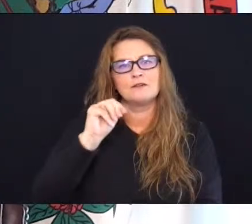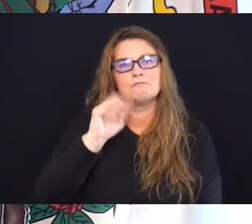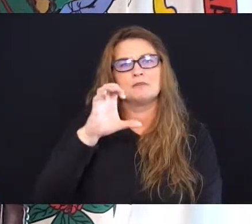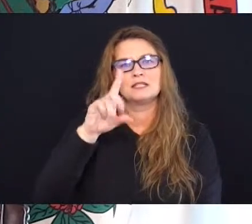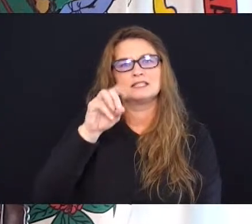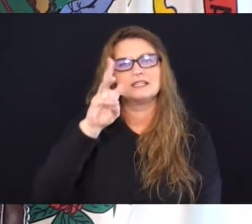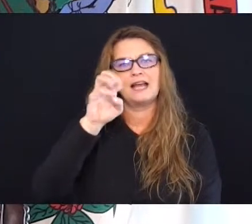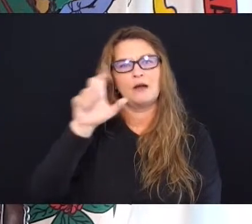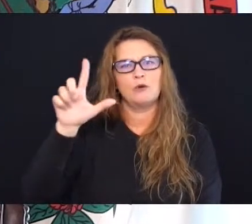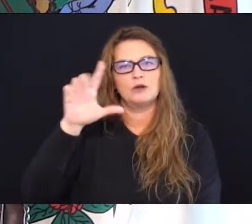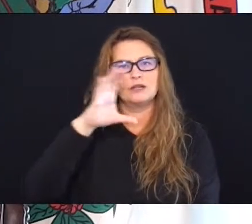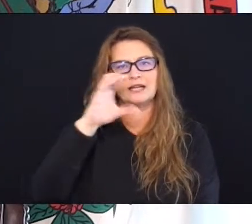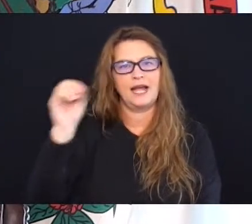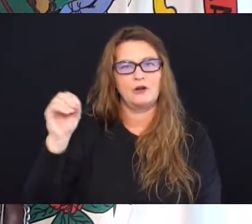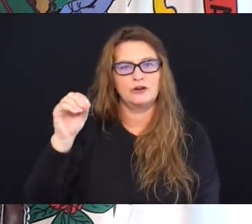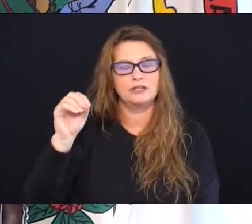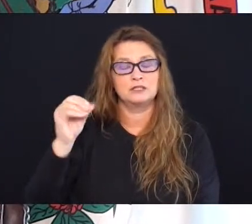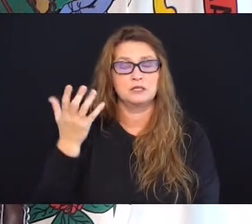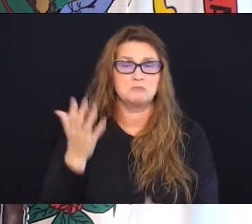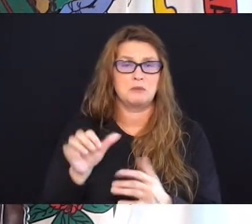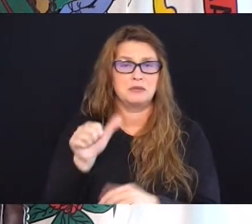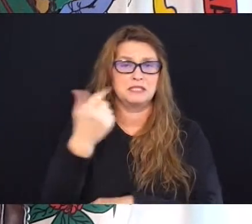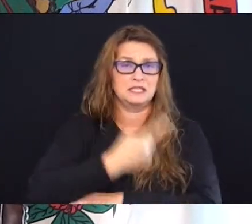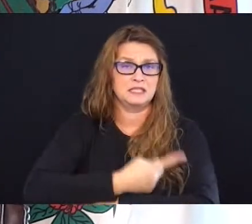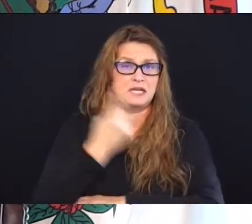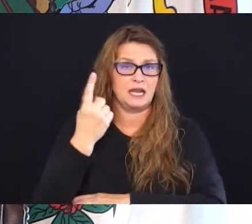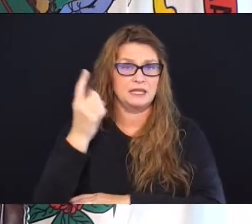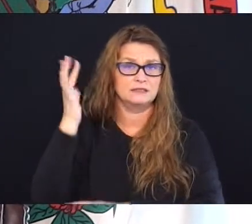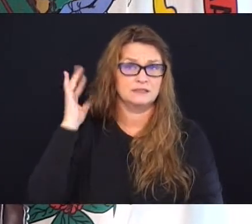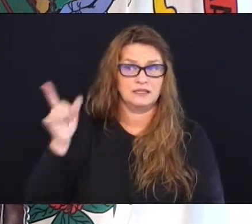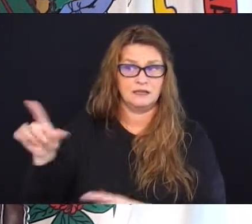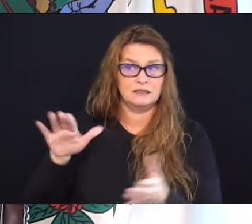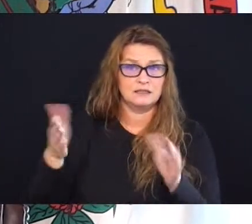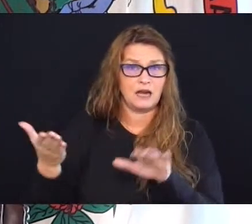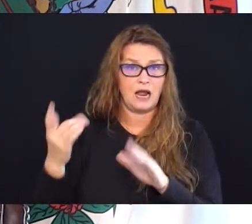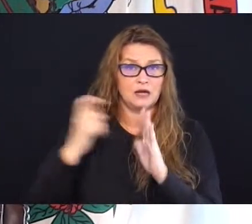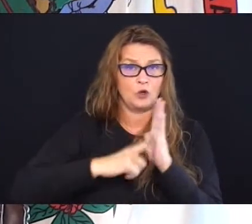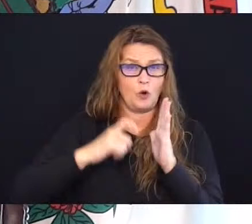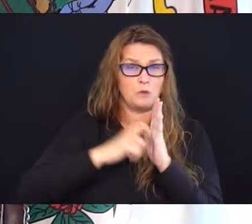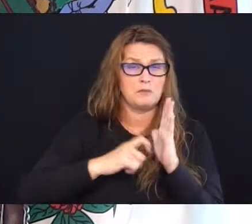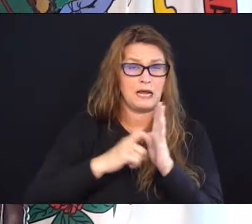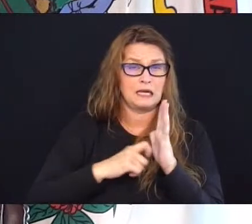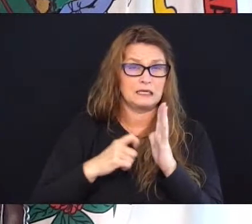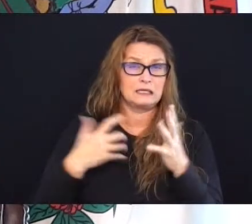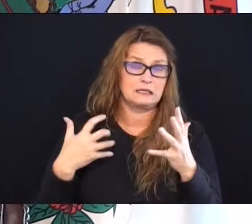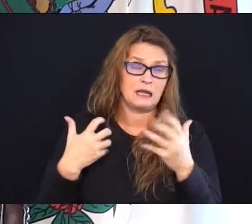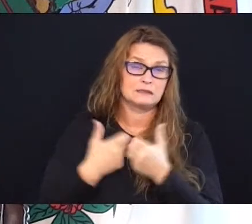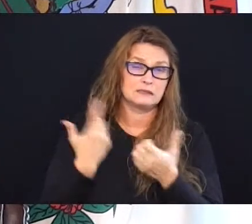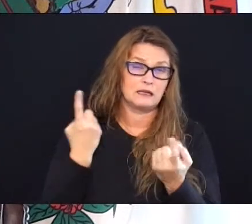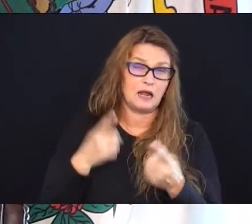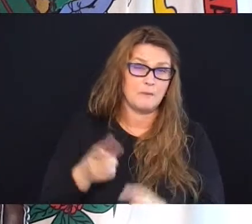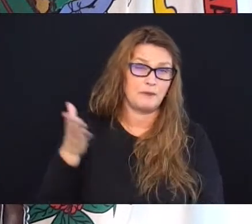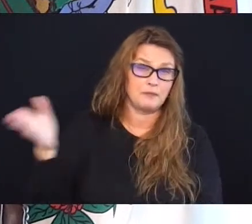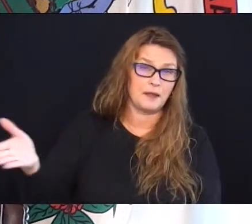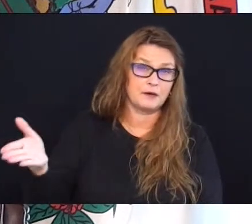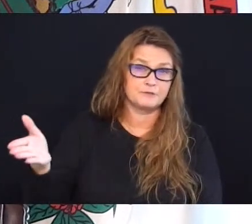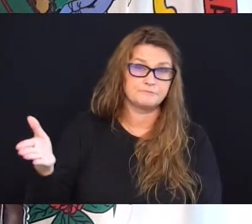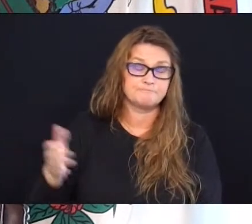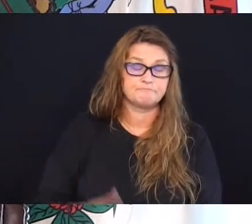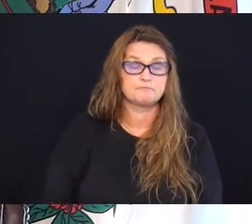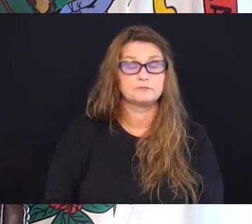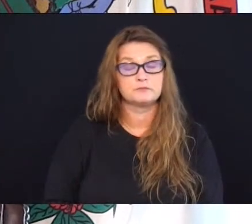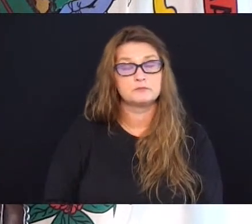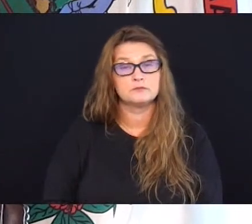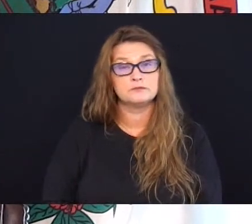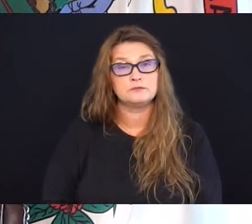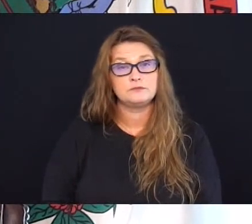County. It's probably 10 days ago now, we lost Stephen in a coal mine accident. You know, if you